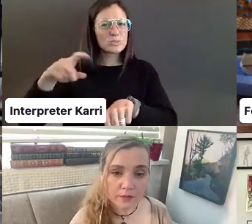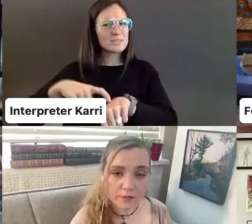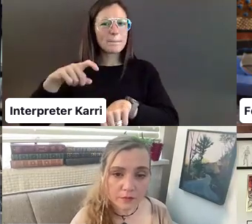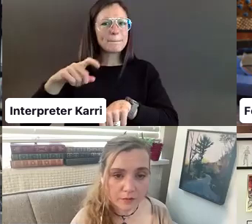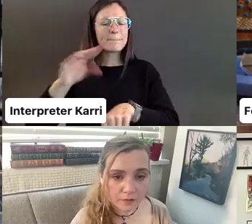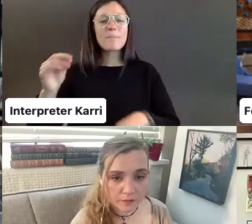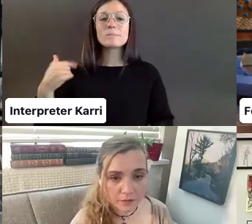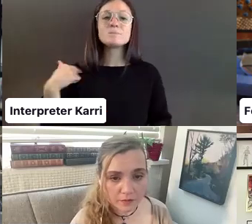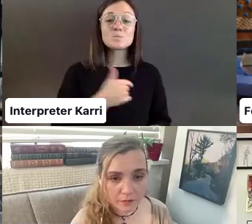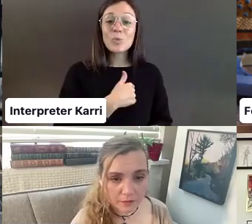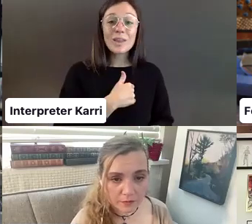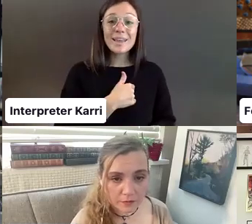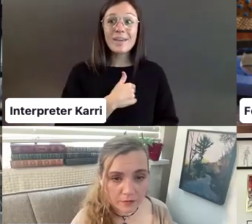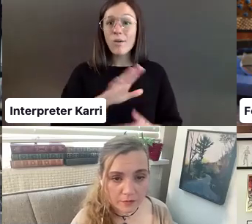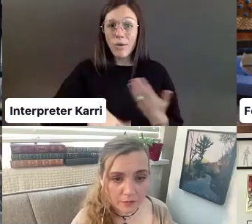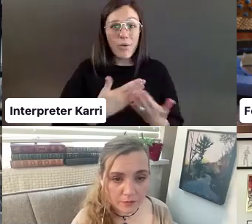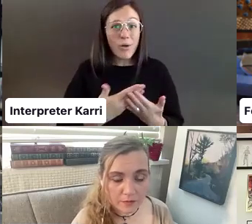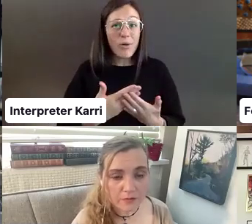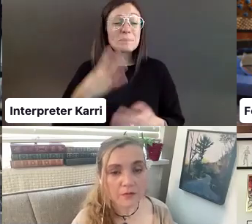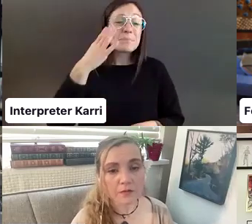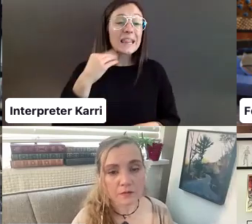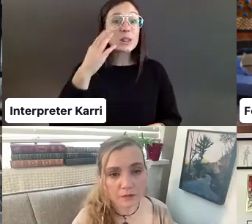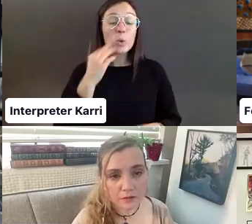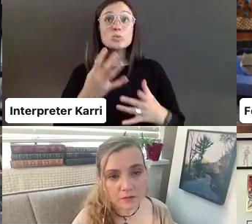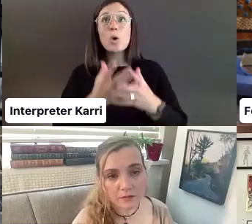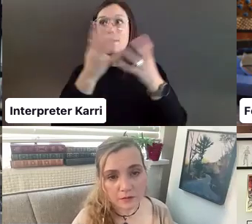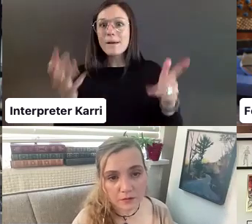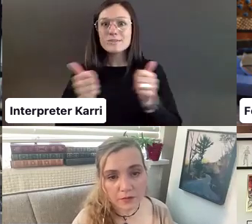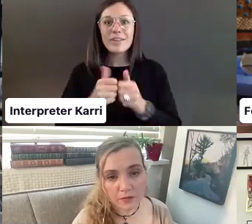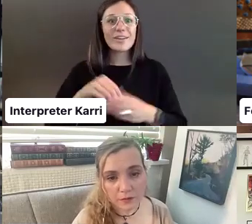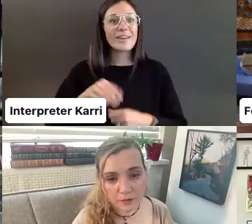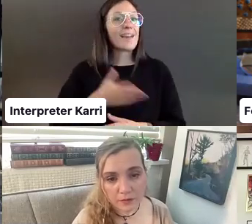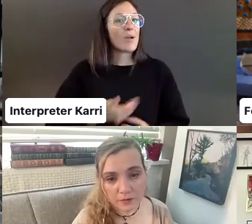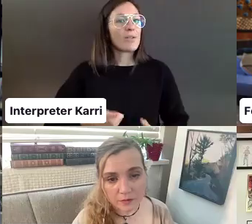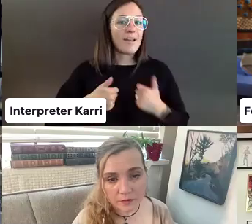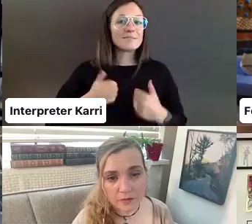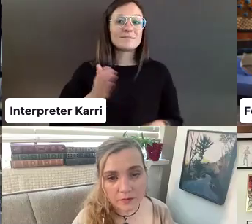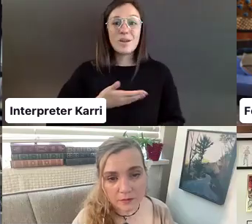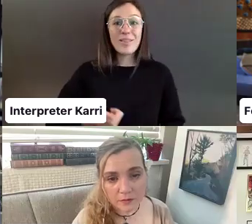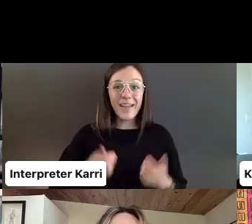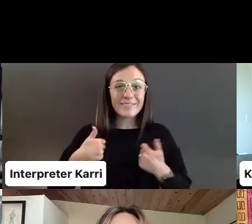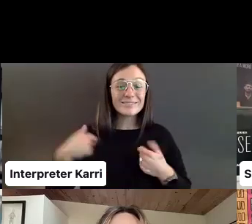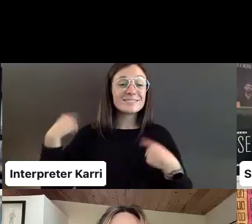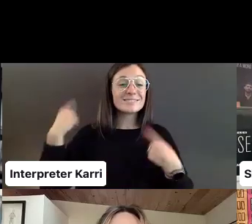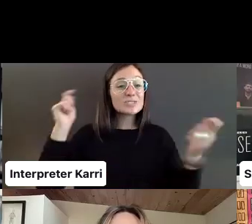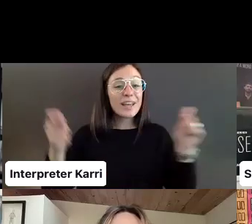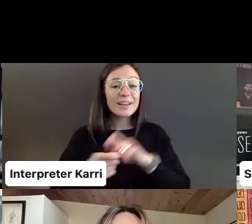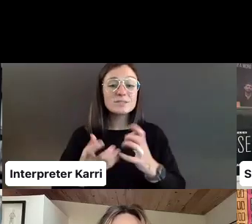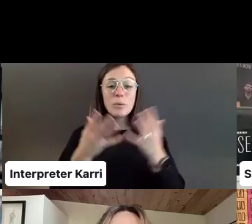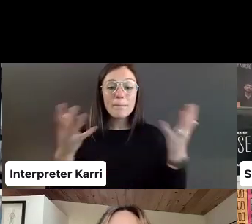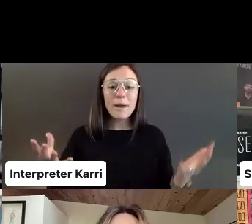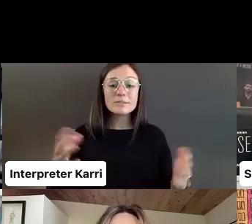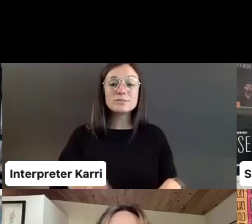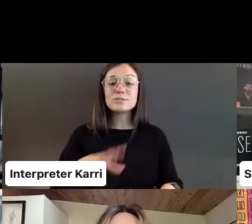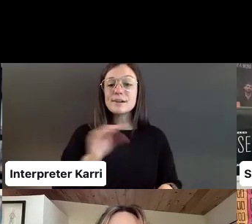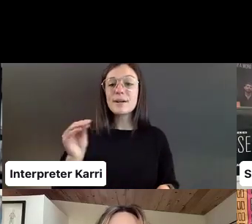and we've all been through so much together in our lives. Our lives have changed so much in that time, and